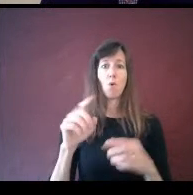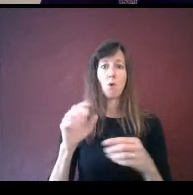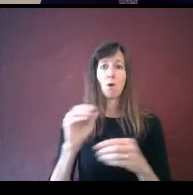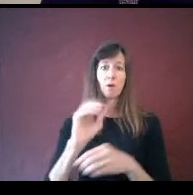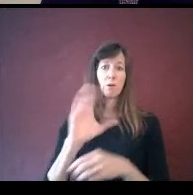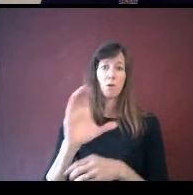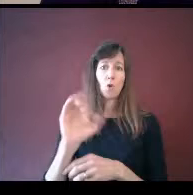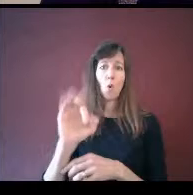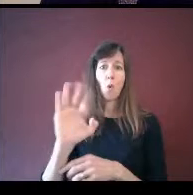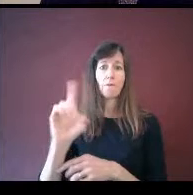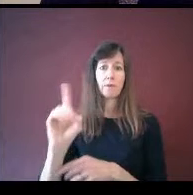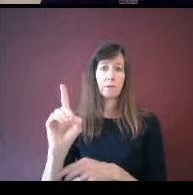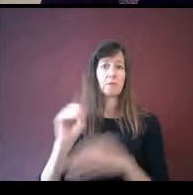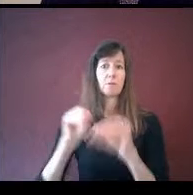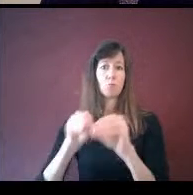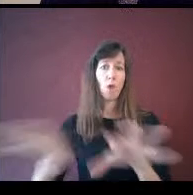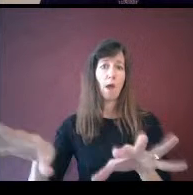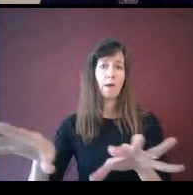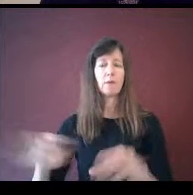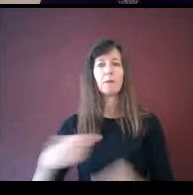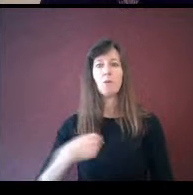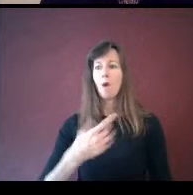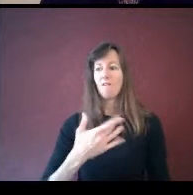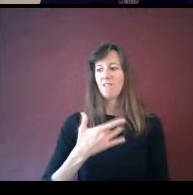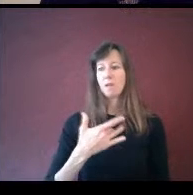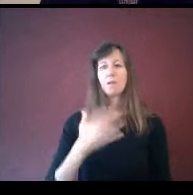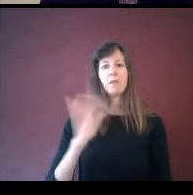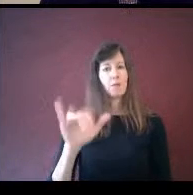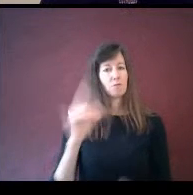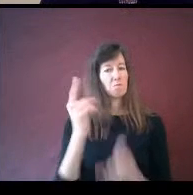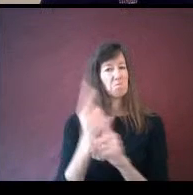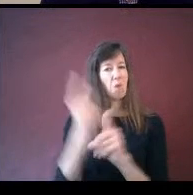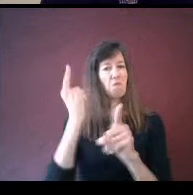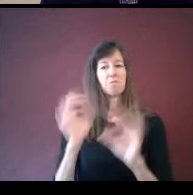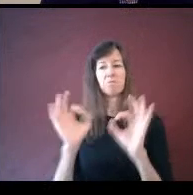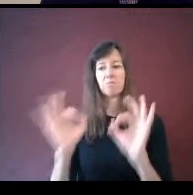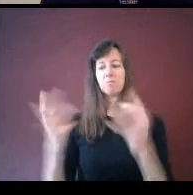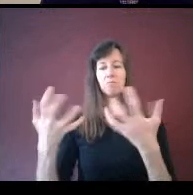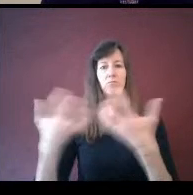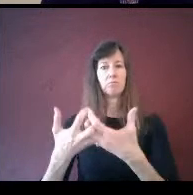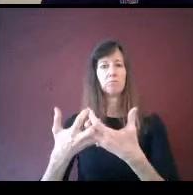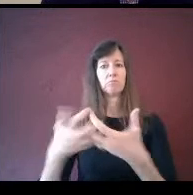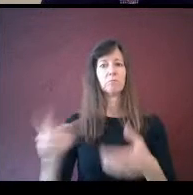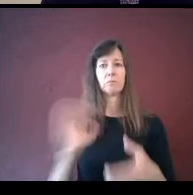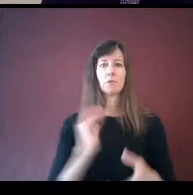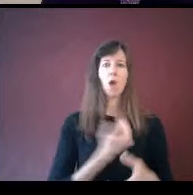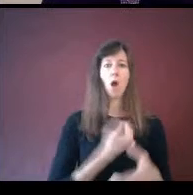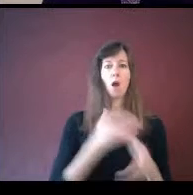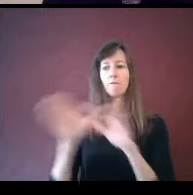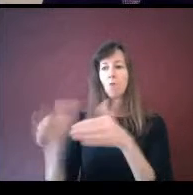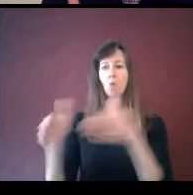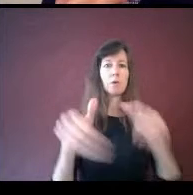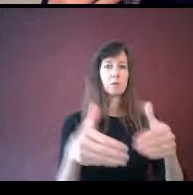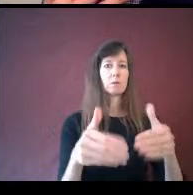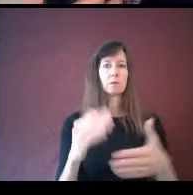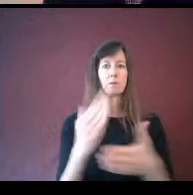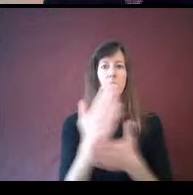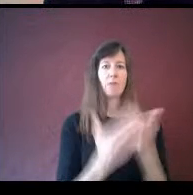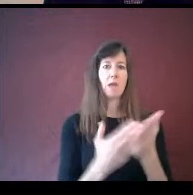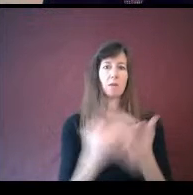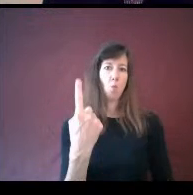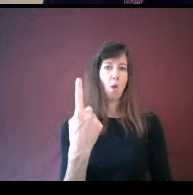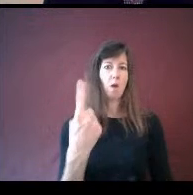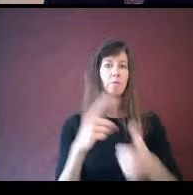think it's absolutely right that that's where our initial focus is. And then we also we are